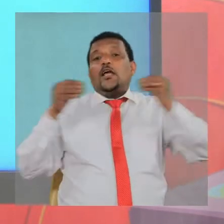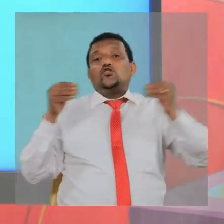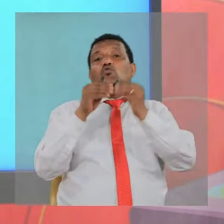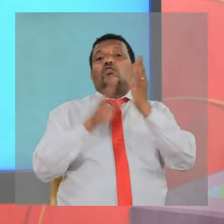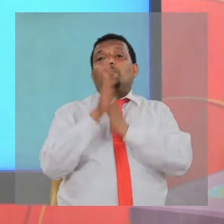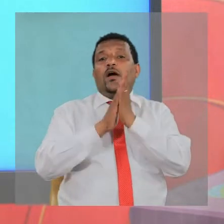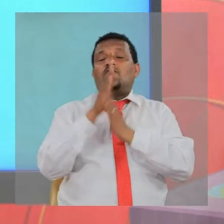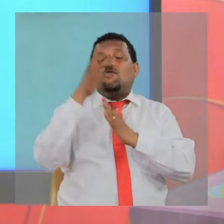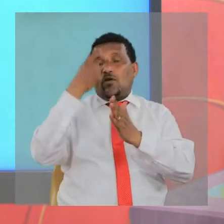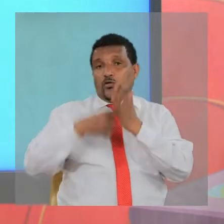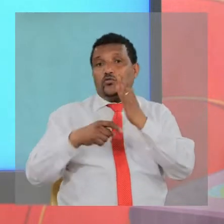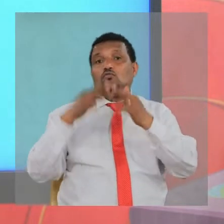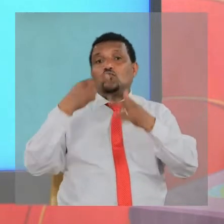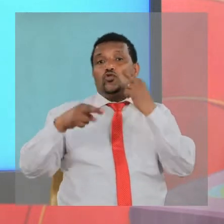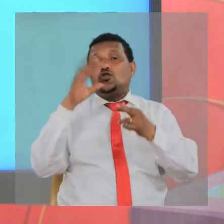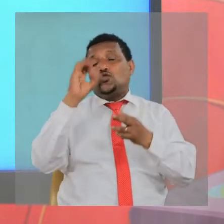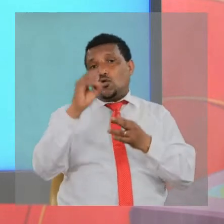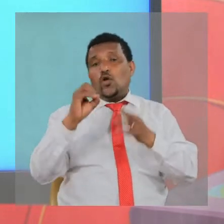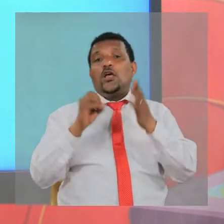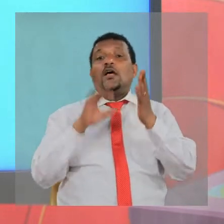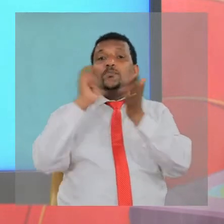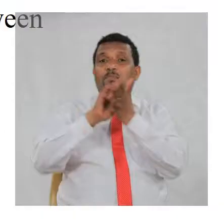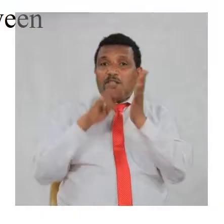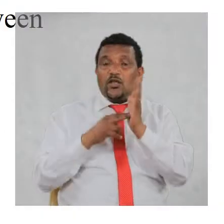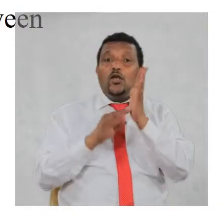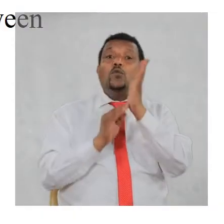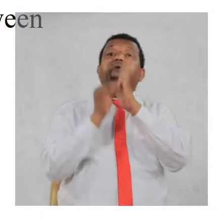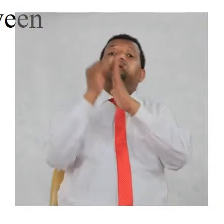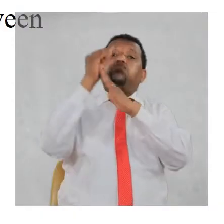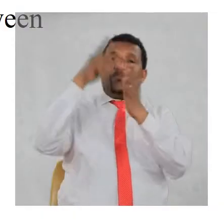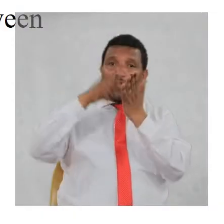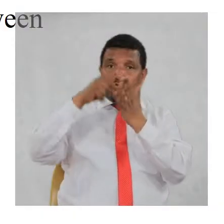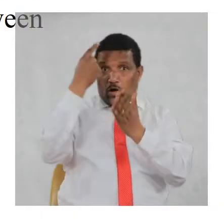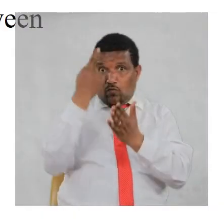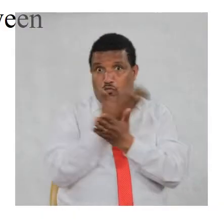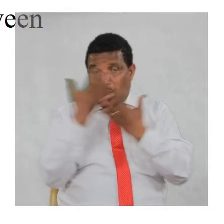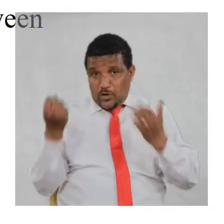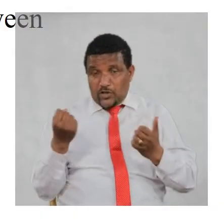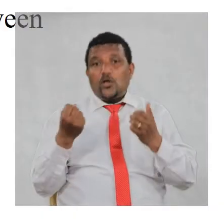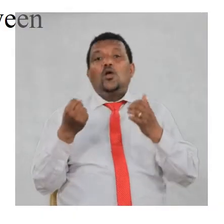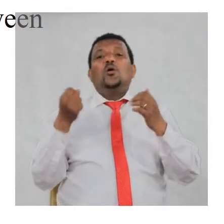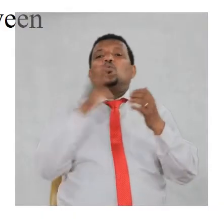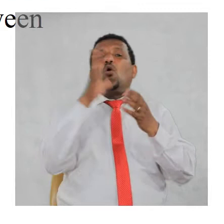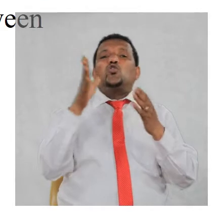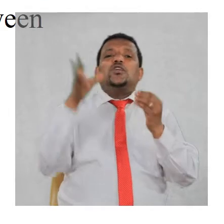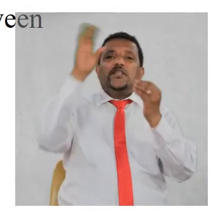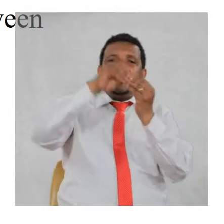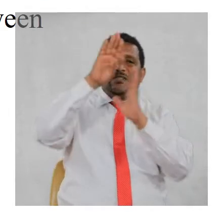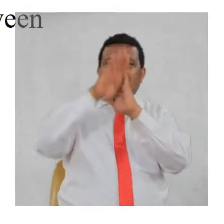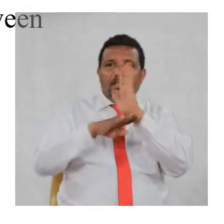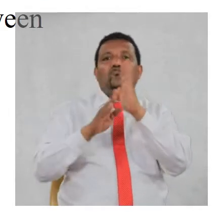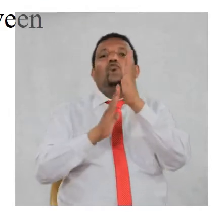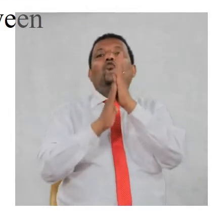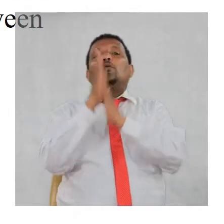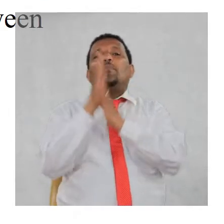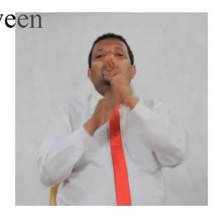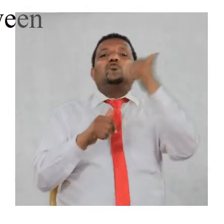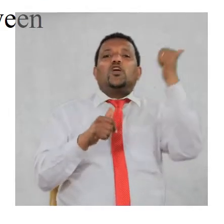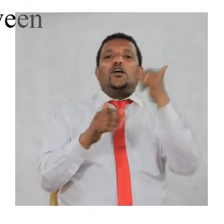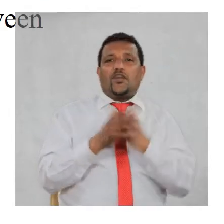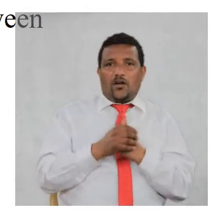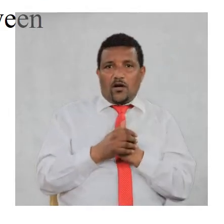0. That means a rise or fall in the price of one of the commodity will not increase or decrease the demand for the